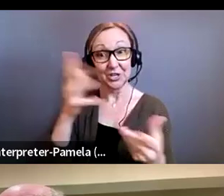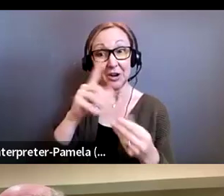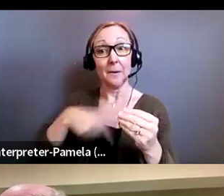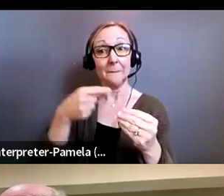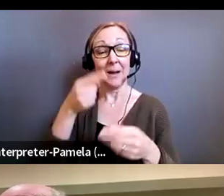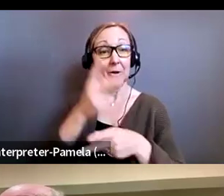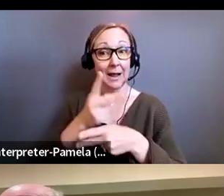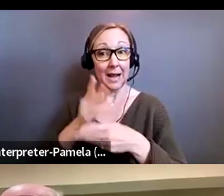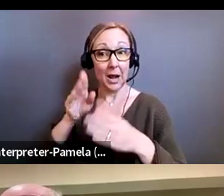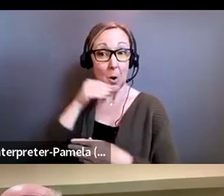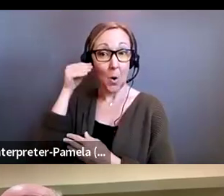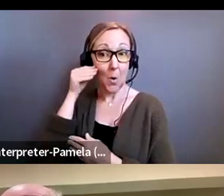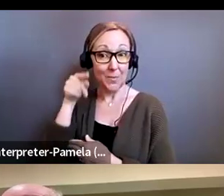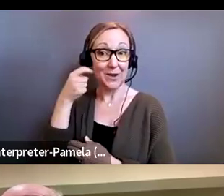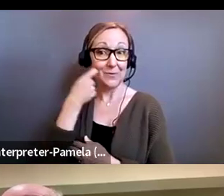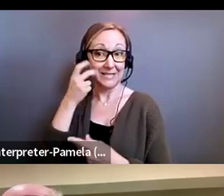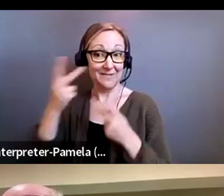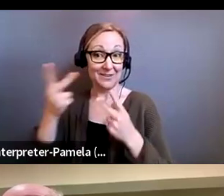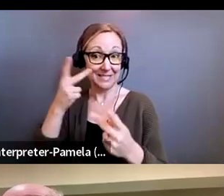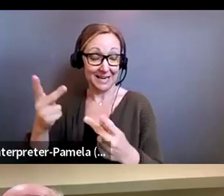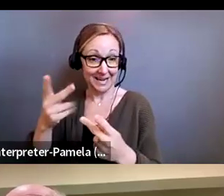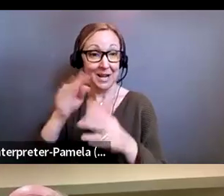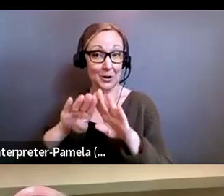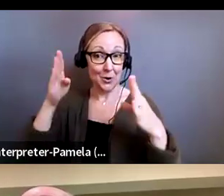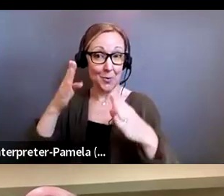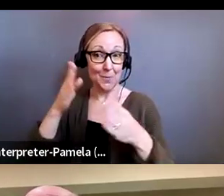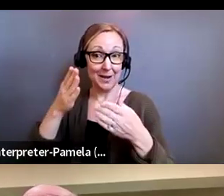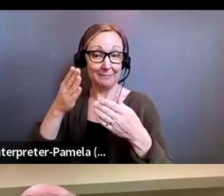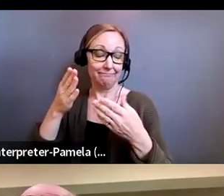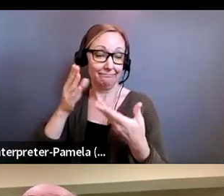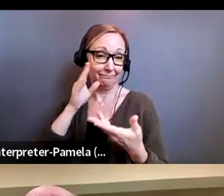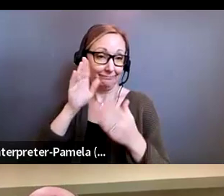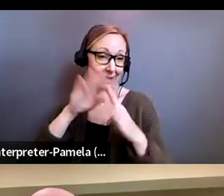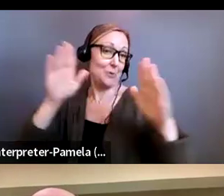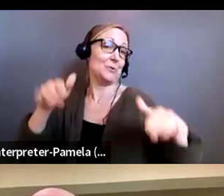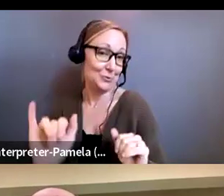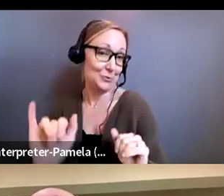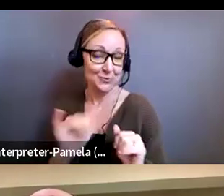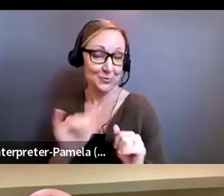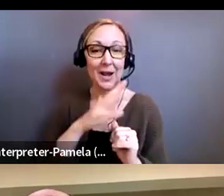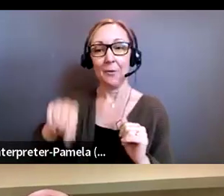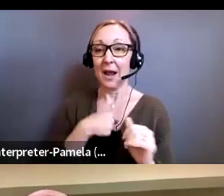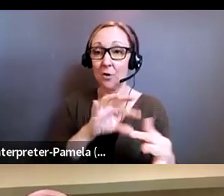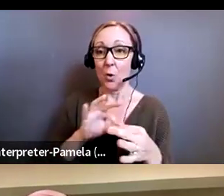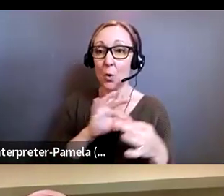home that he visited as well, an open house. We have a coordinated career